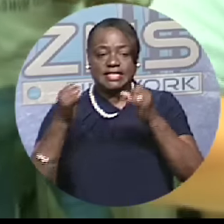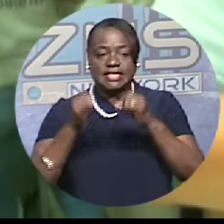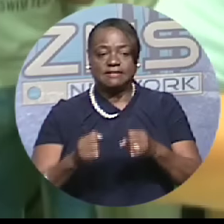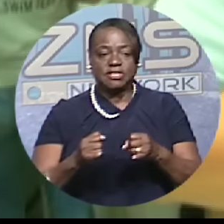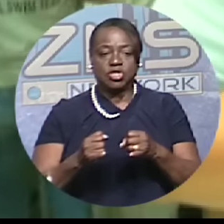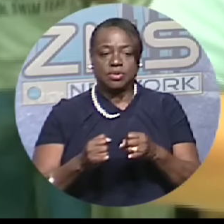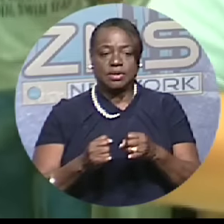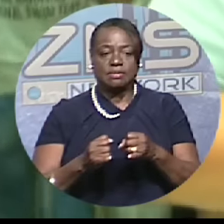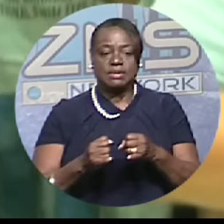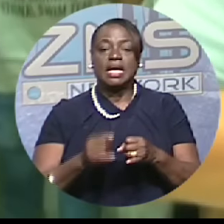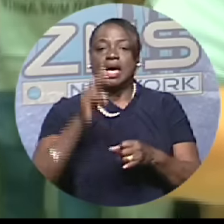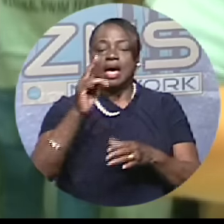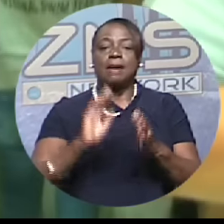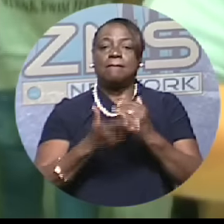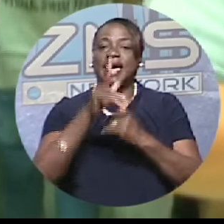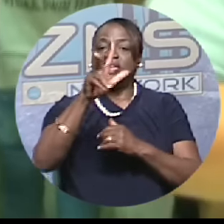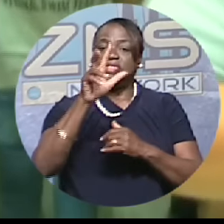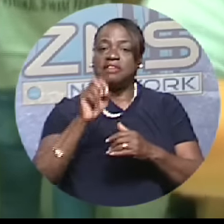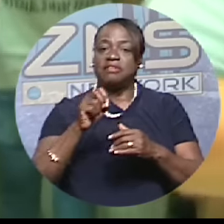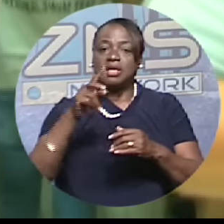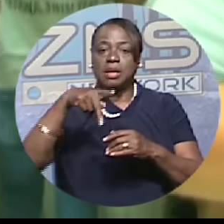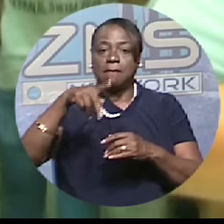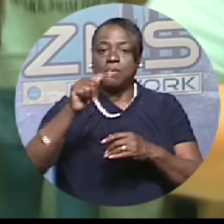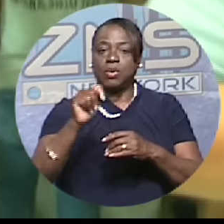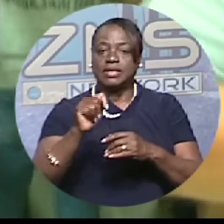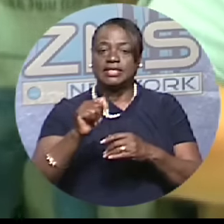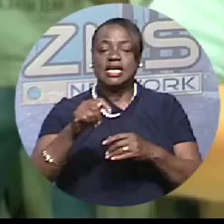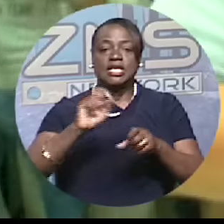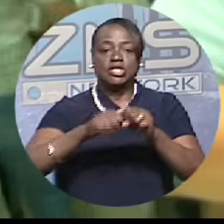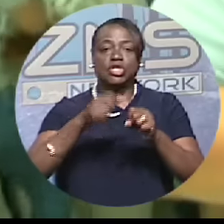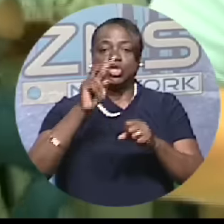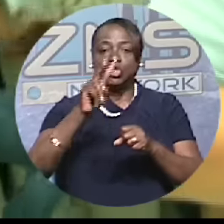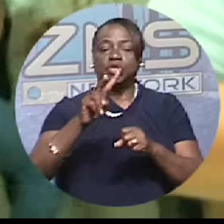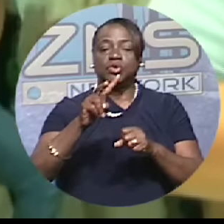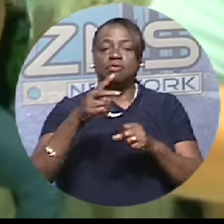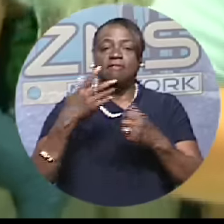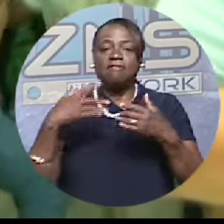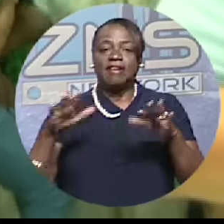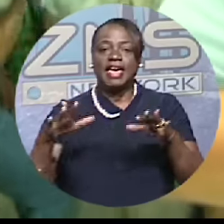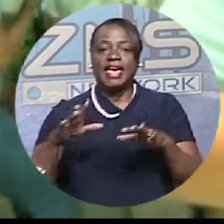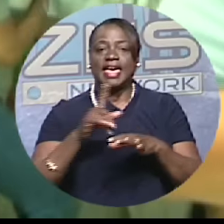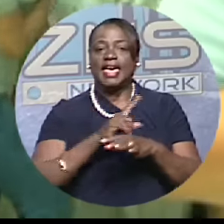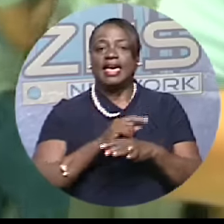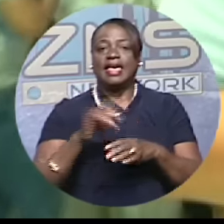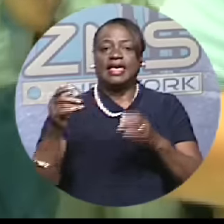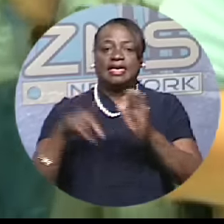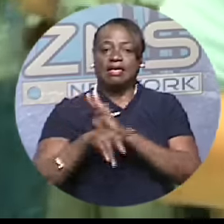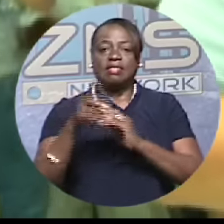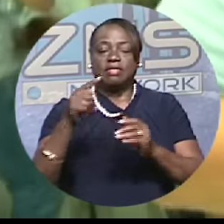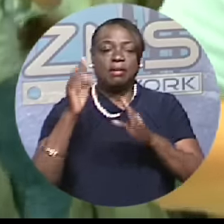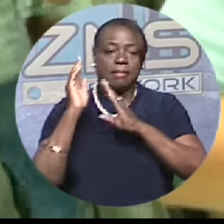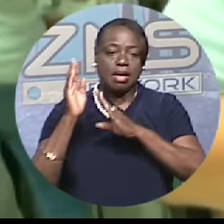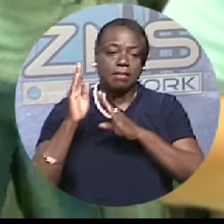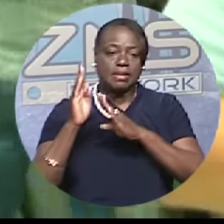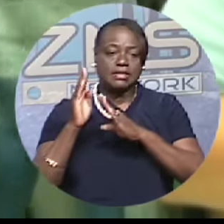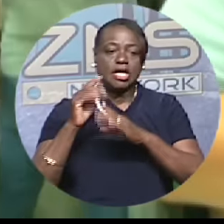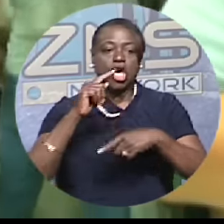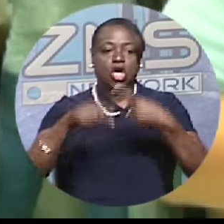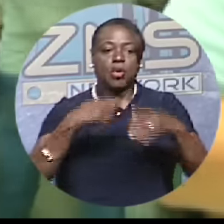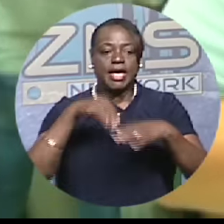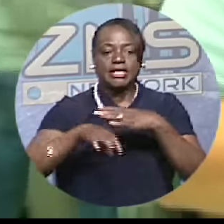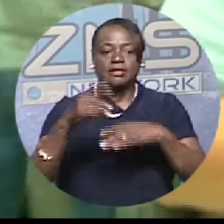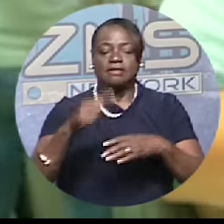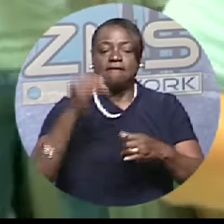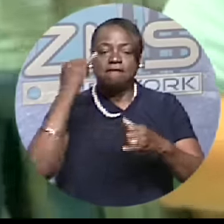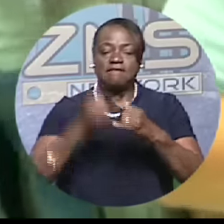day, they were up by almost 30 points. So the two fly and the 800 free relays definitely kill the Bahamas. Heading into the final day, though, they've got